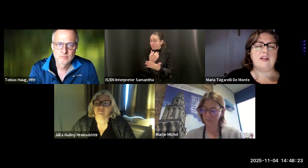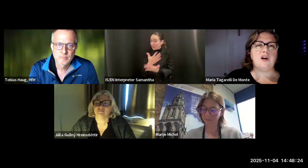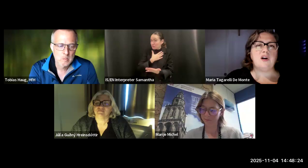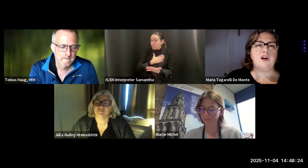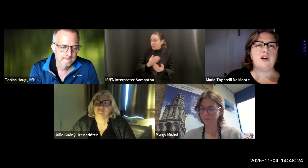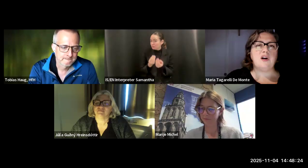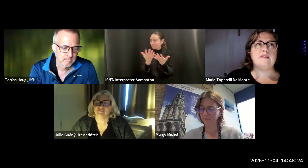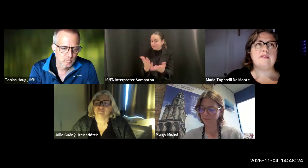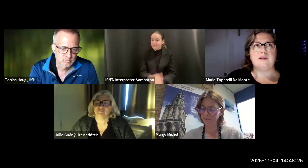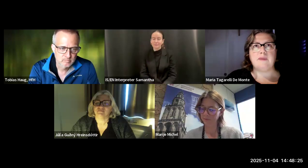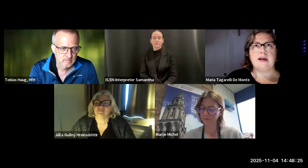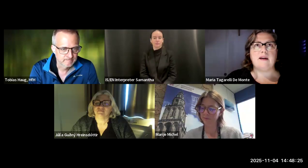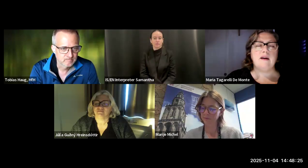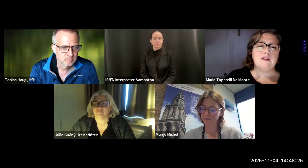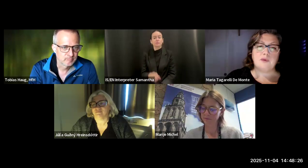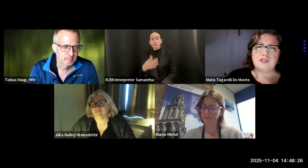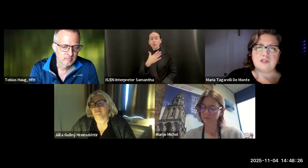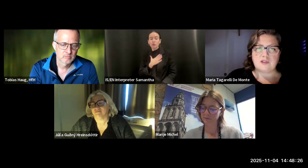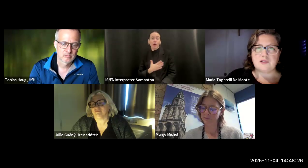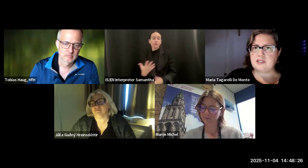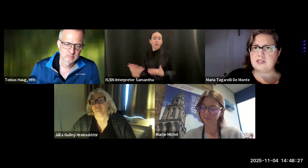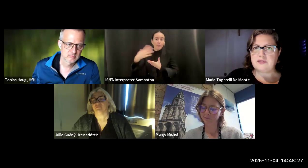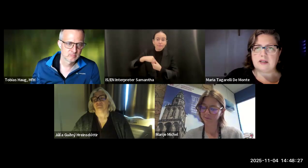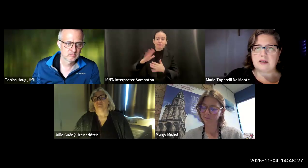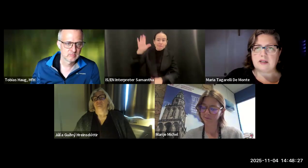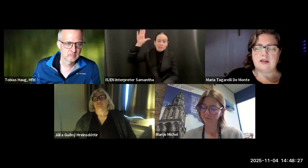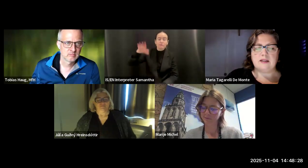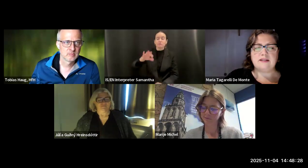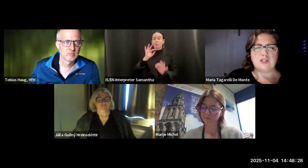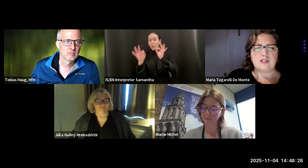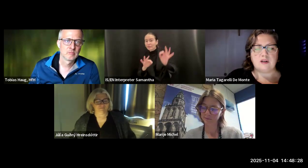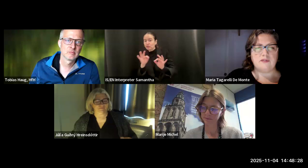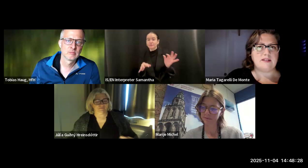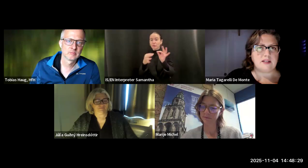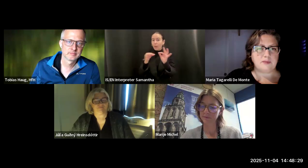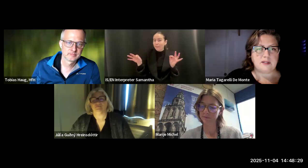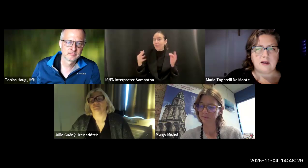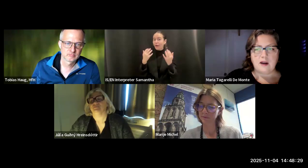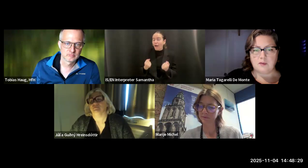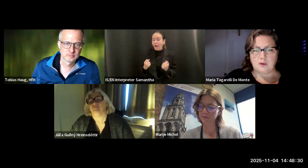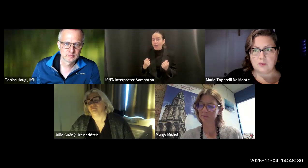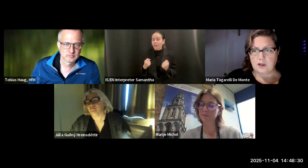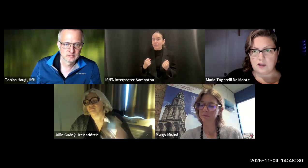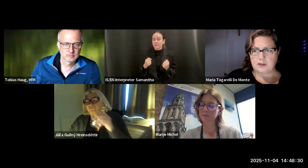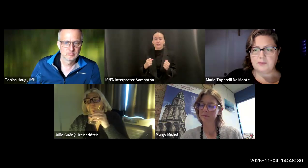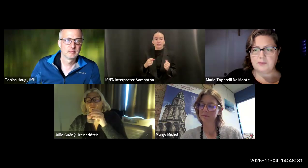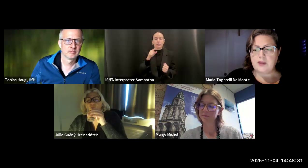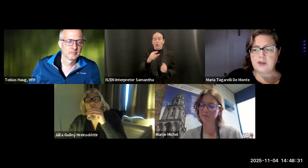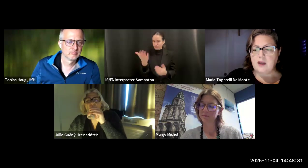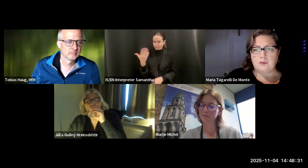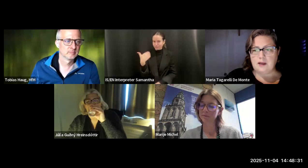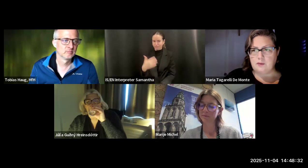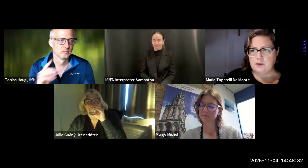course, any comment, feedback, questions on specific stages of the assessment are more than